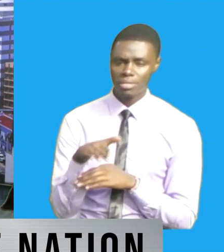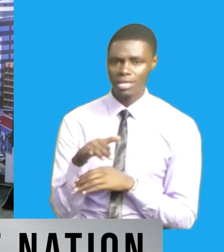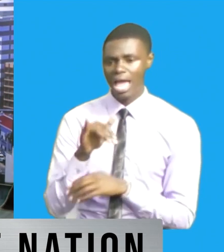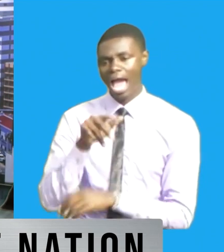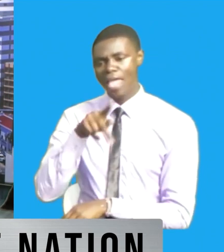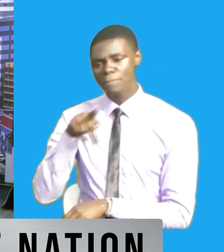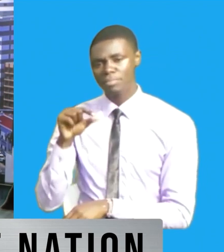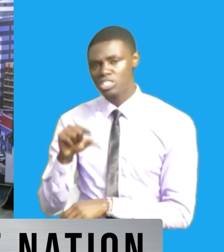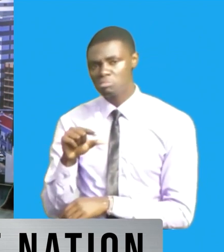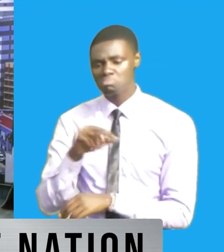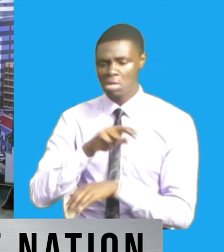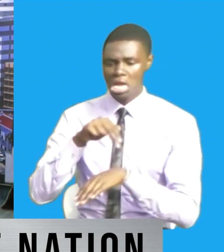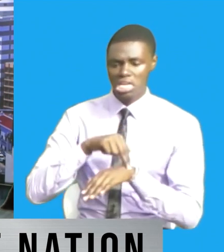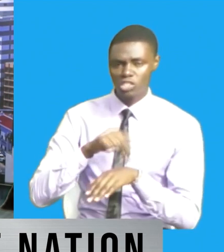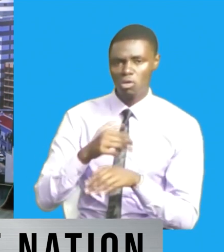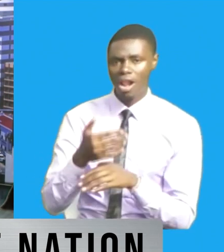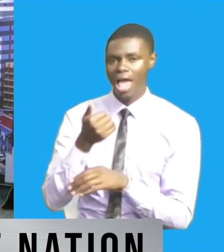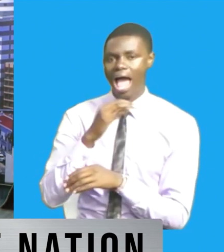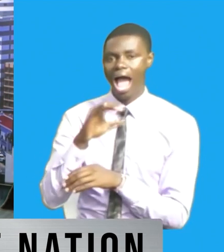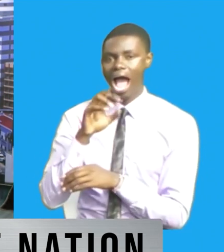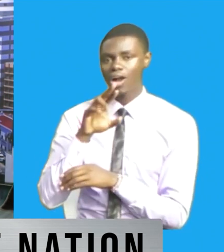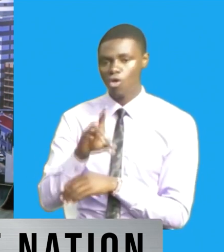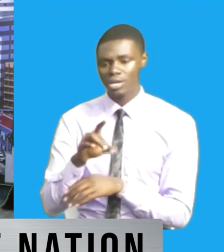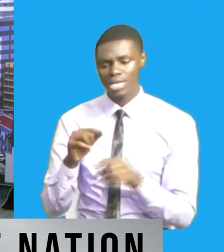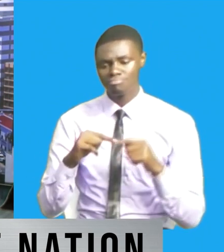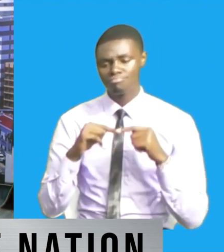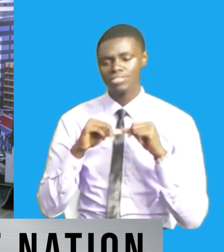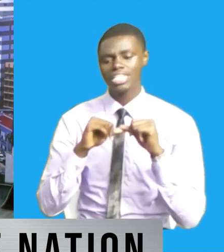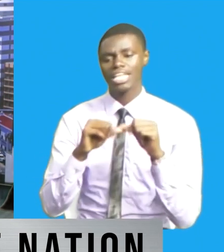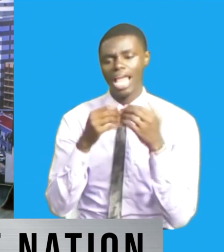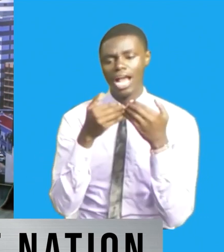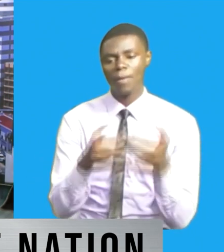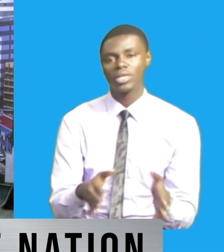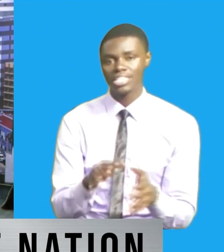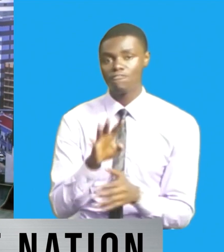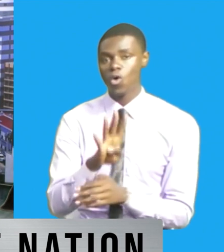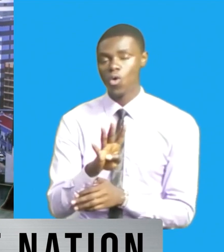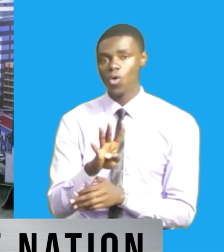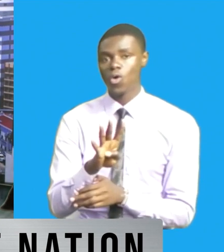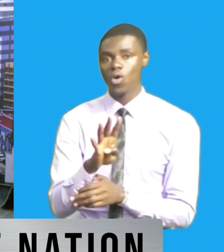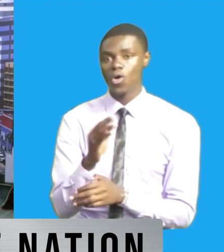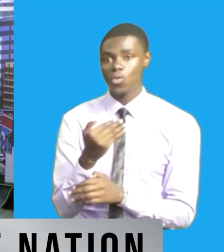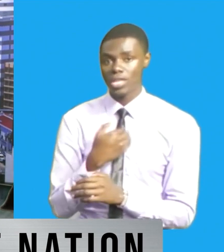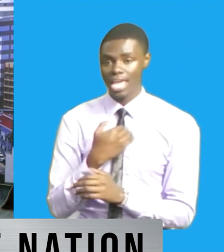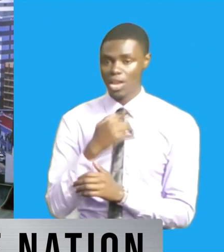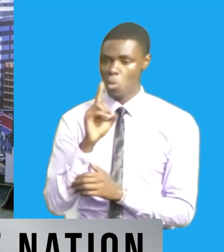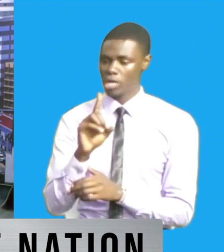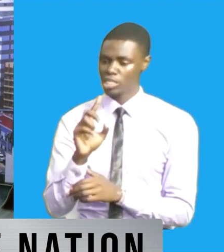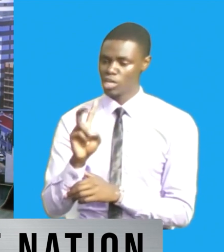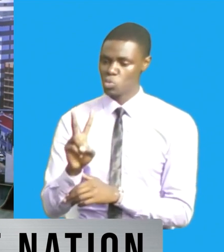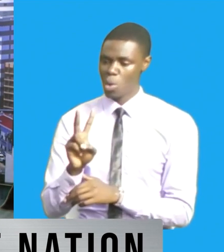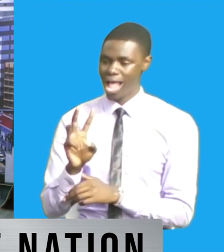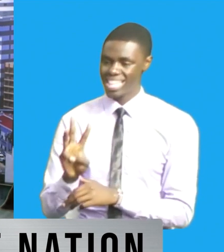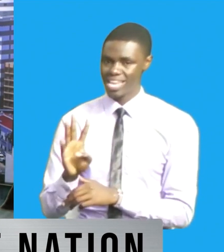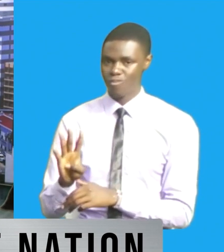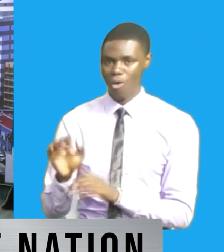IPPG, hata national accord ilienda ikapoteza nini 4. Tulikuwa na nini 1 2 3 mpaka 4.